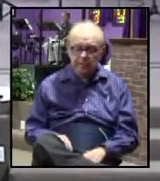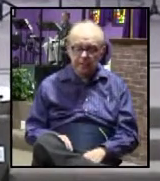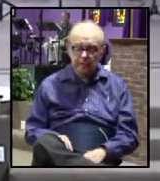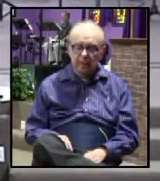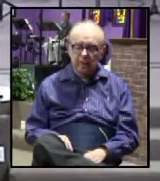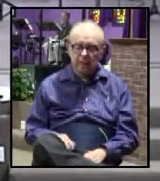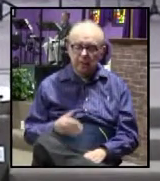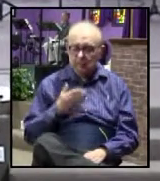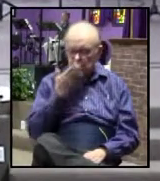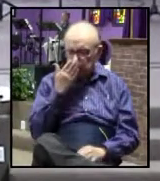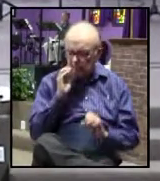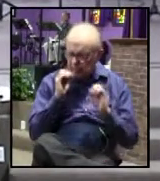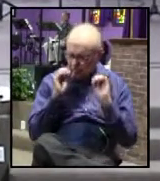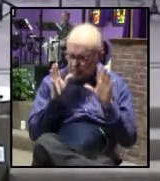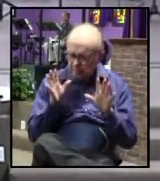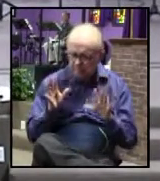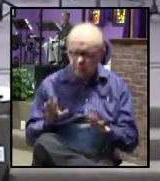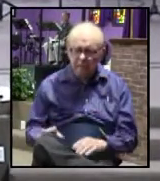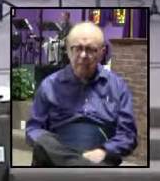The smell is horrendous.